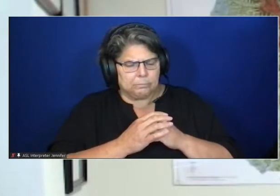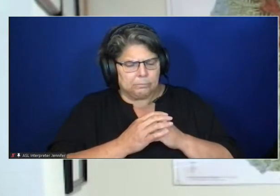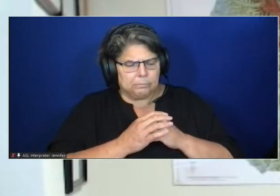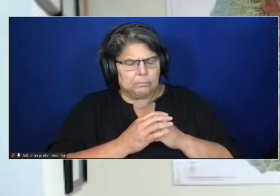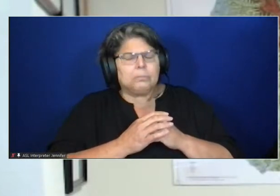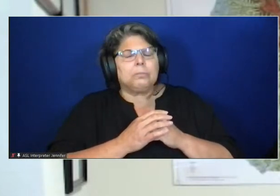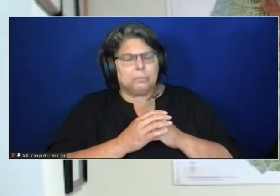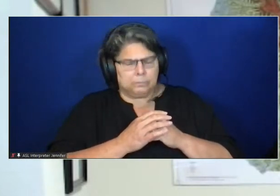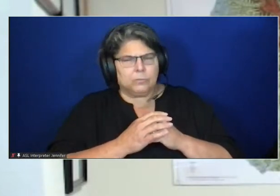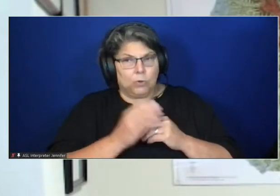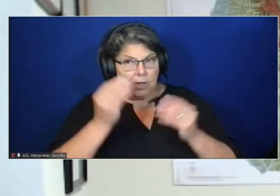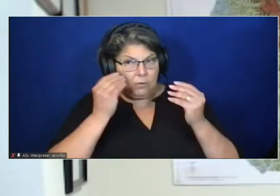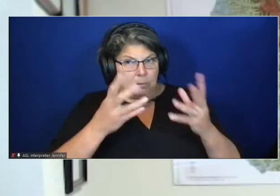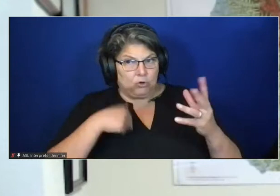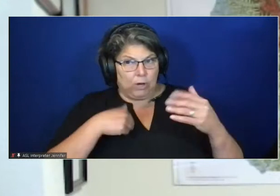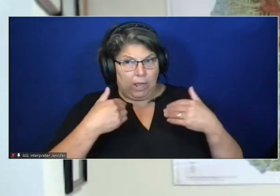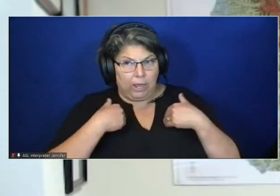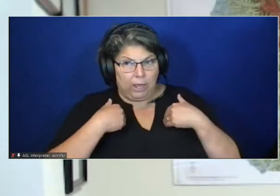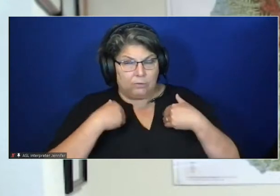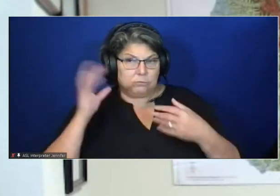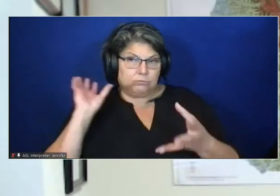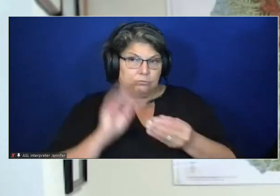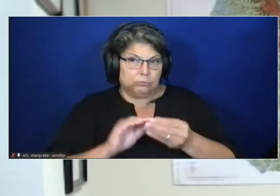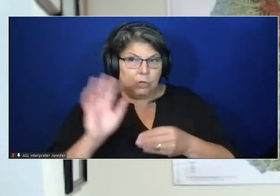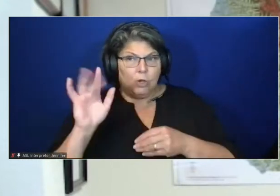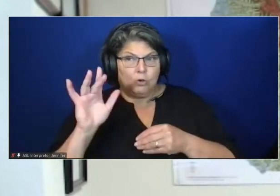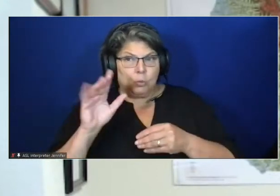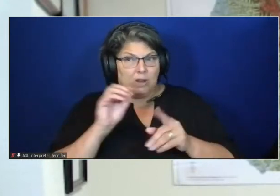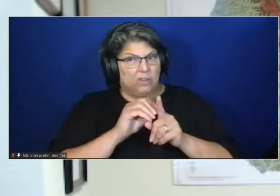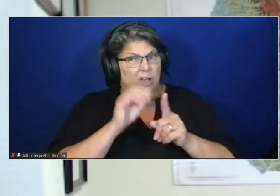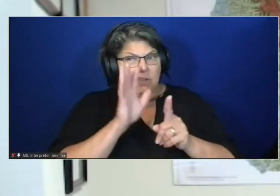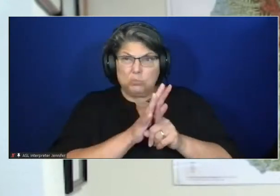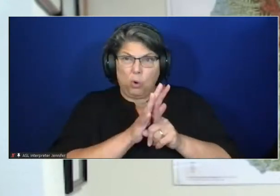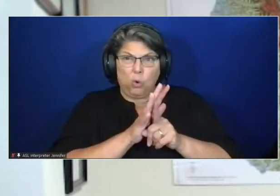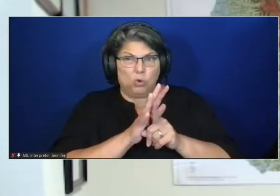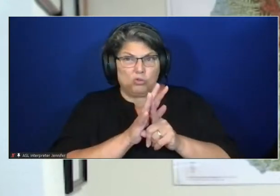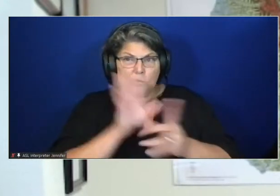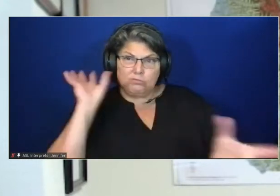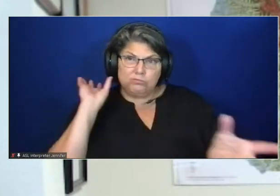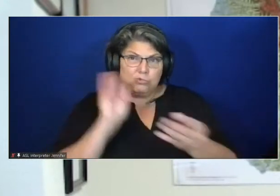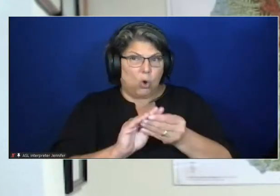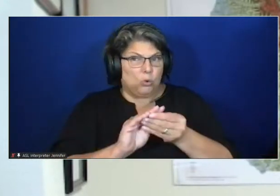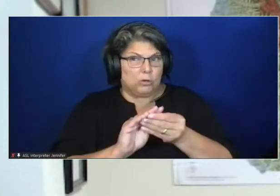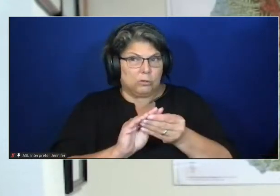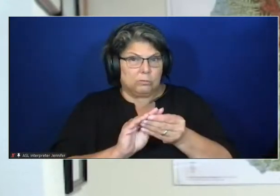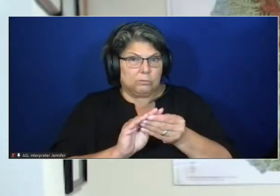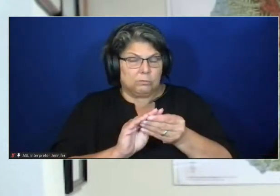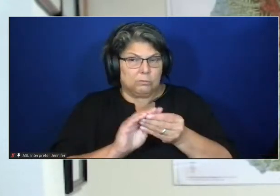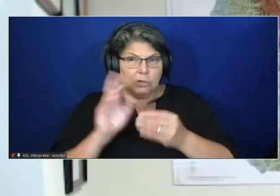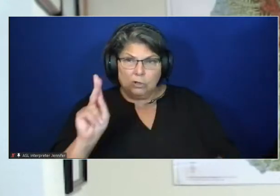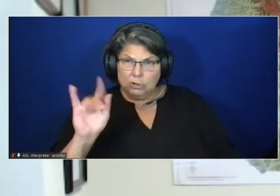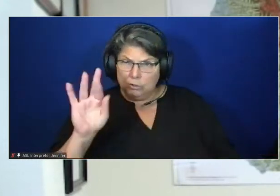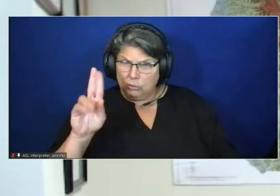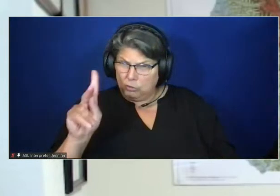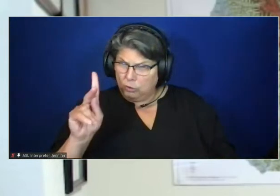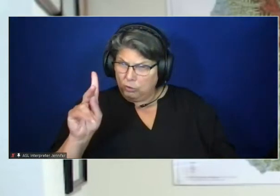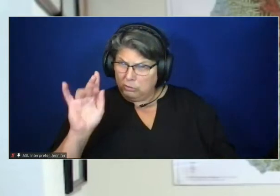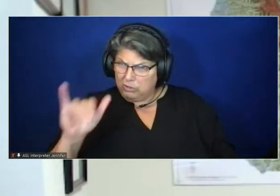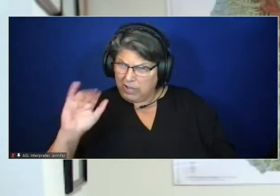So what I have down is 25 exposure events in total in my summary. Kirk, does that sound right to